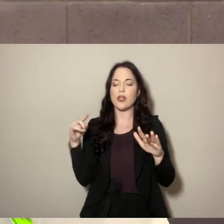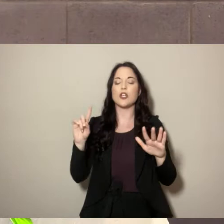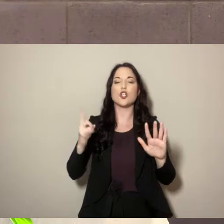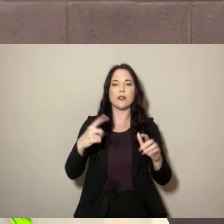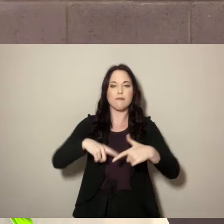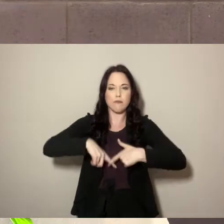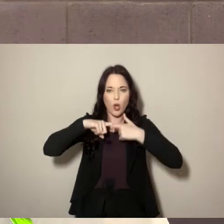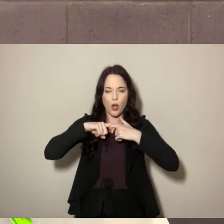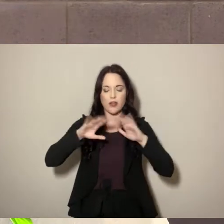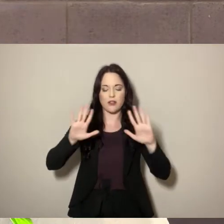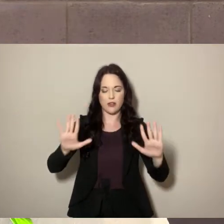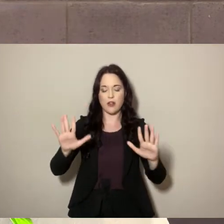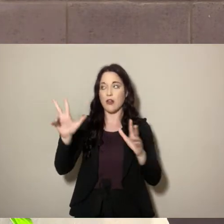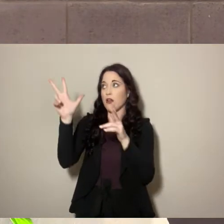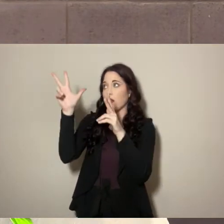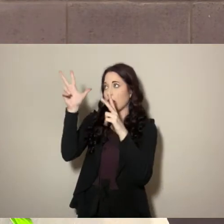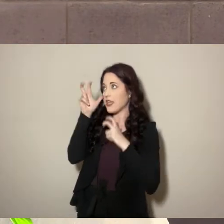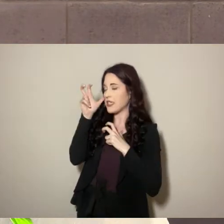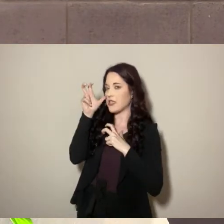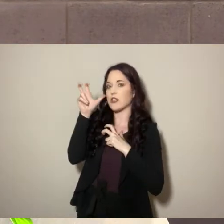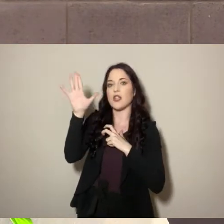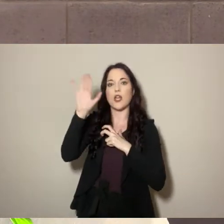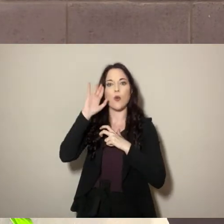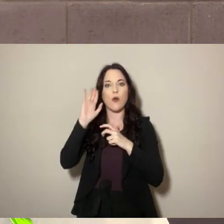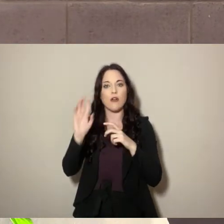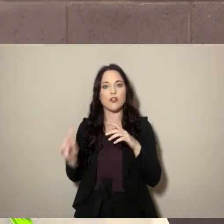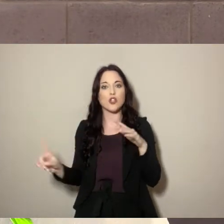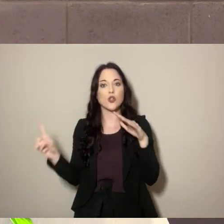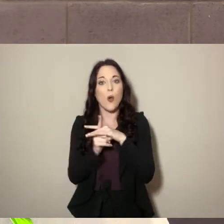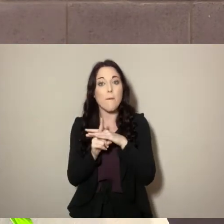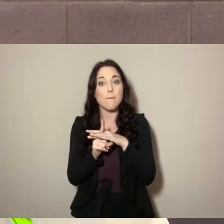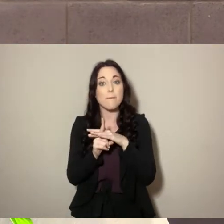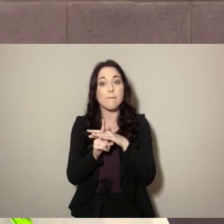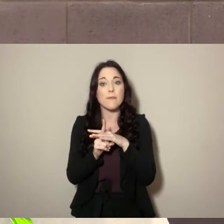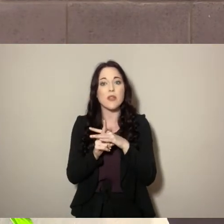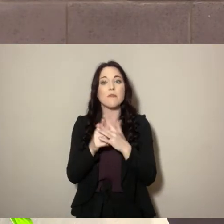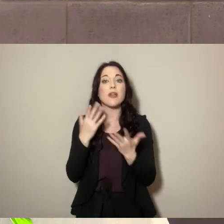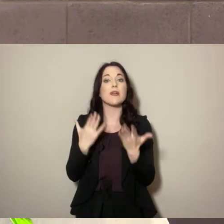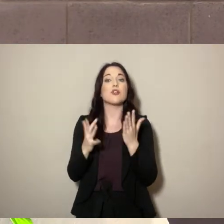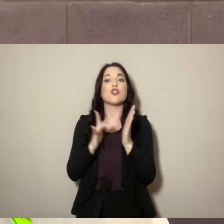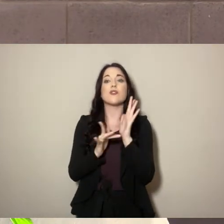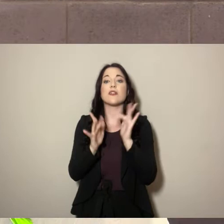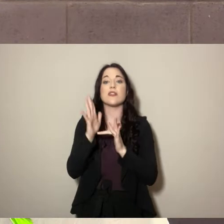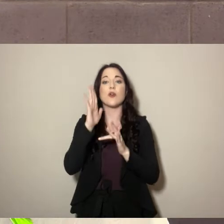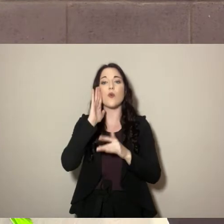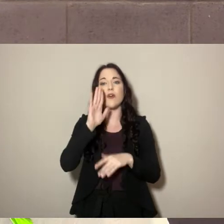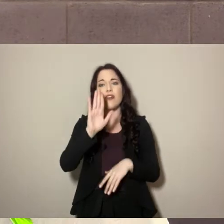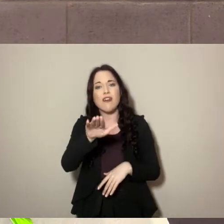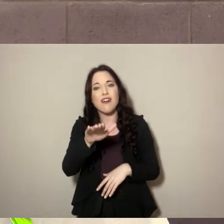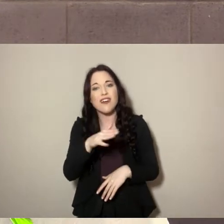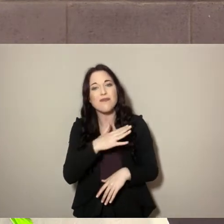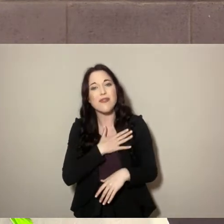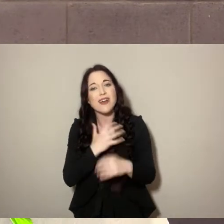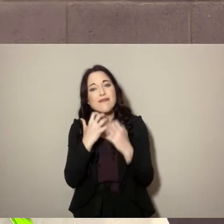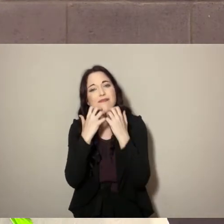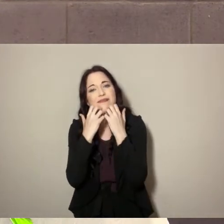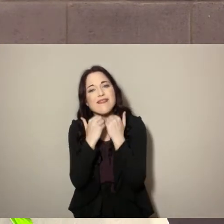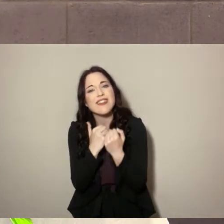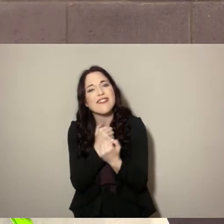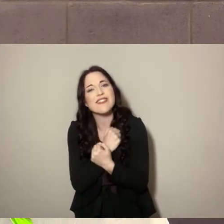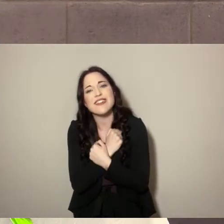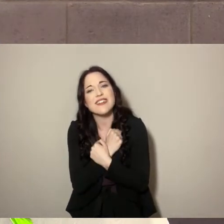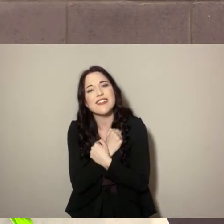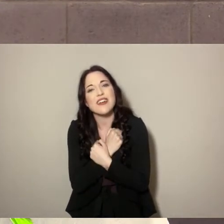listen. Perhaps Jesus will say something to us like this: "My beloved, I